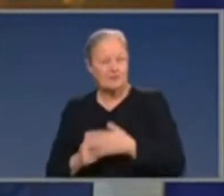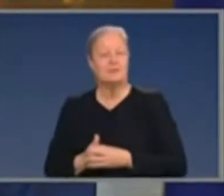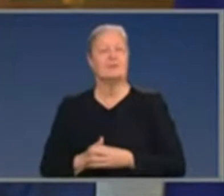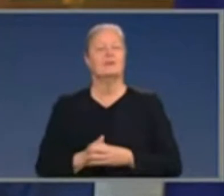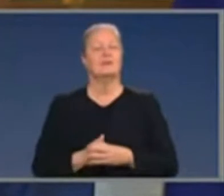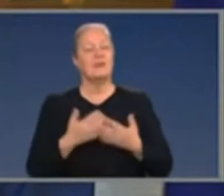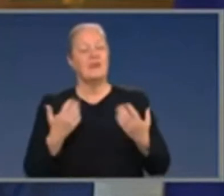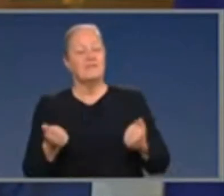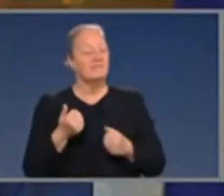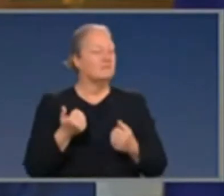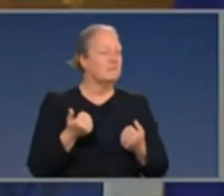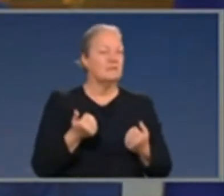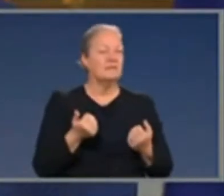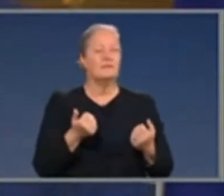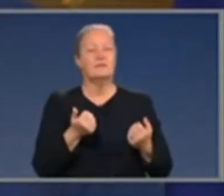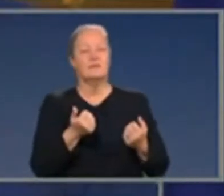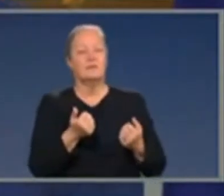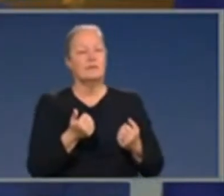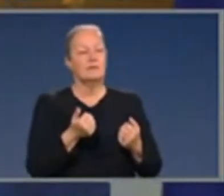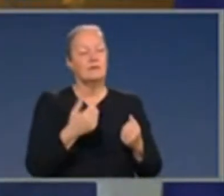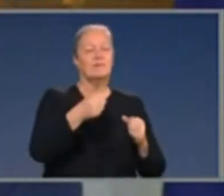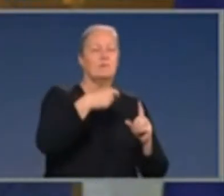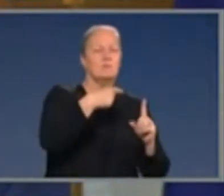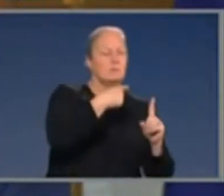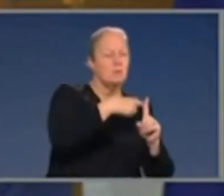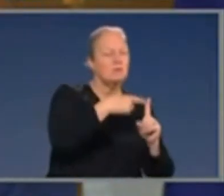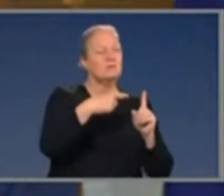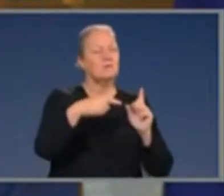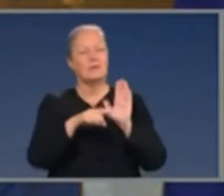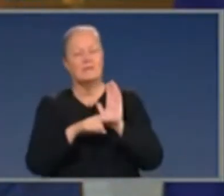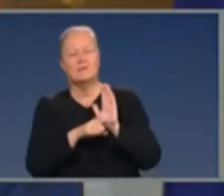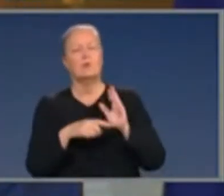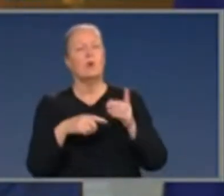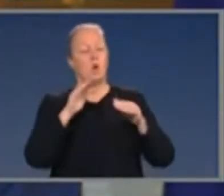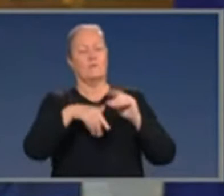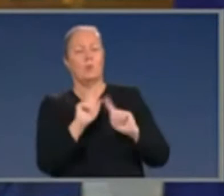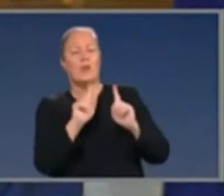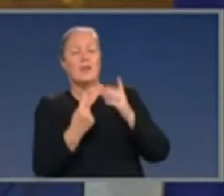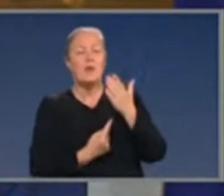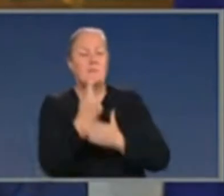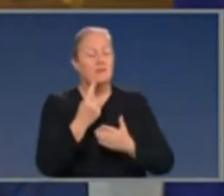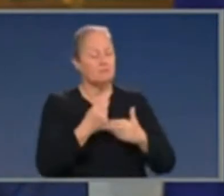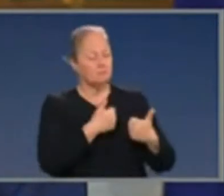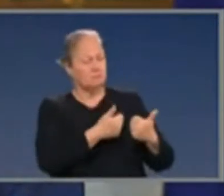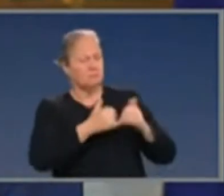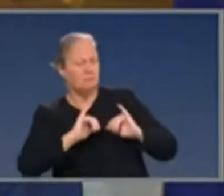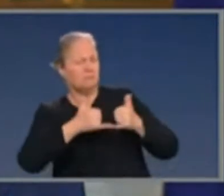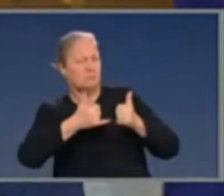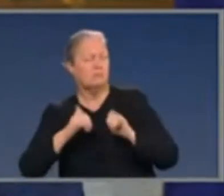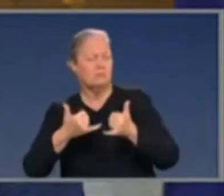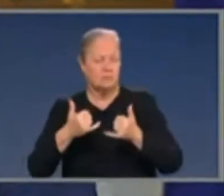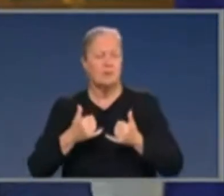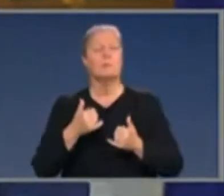positive, a floor of negative. They are being supported by their local hospitals. They're being brought in